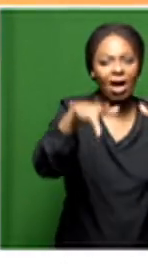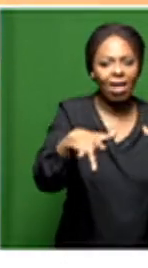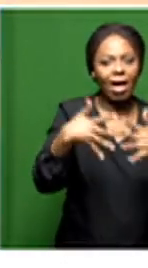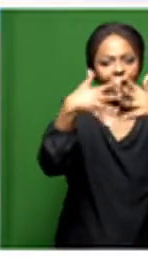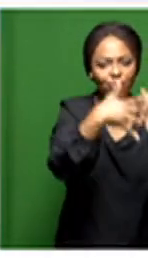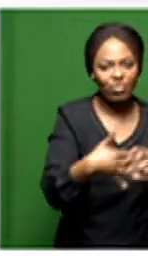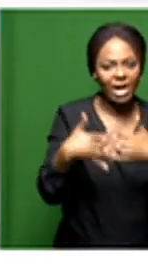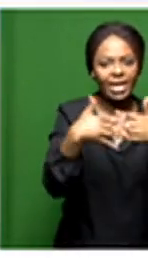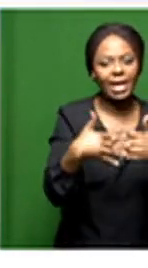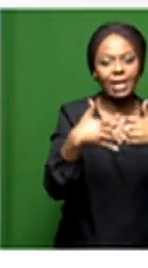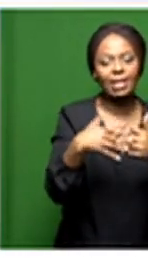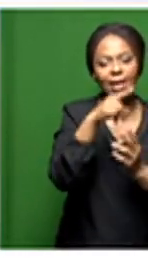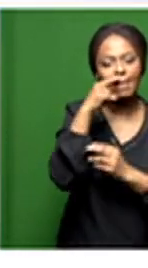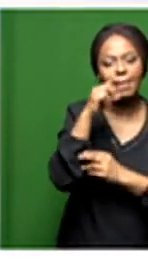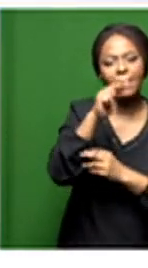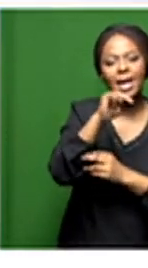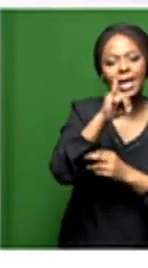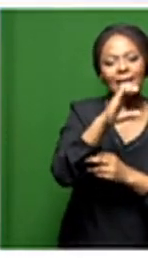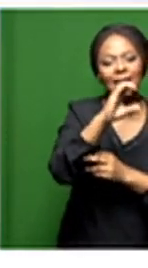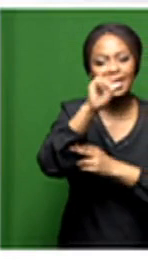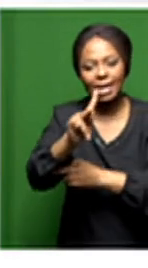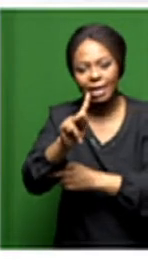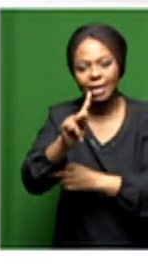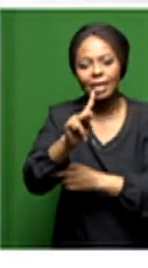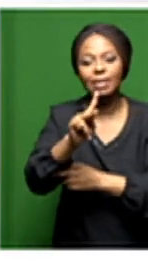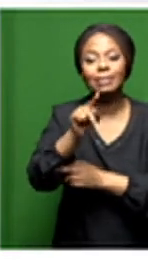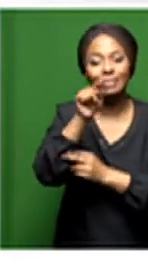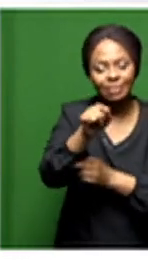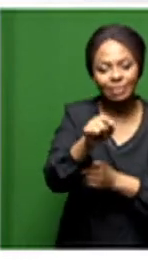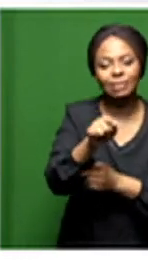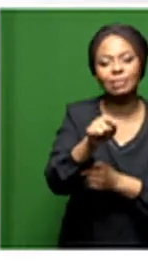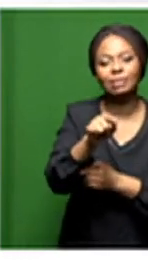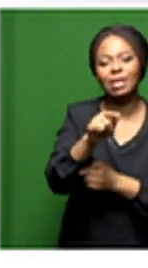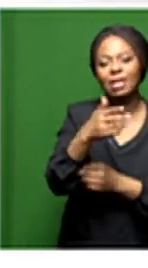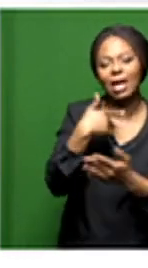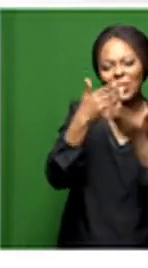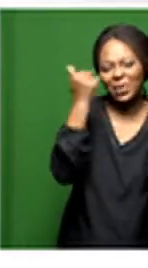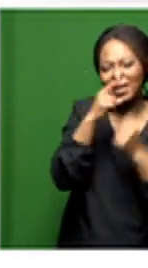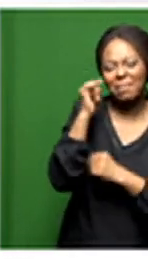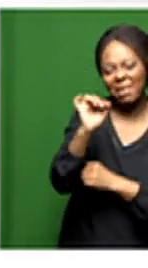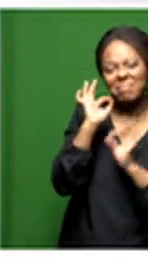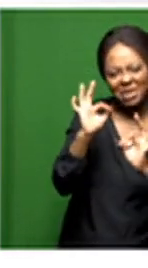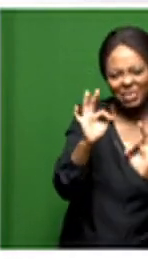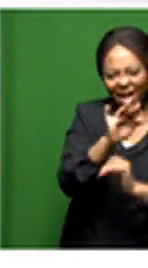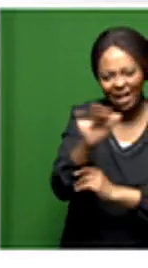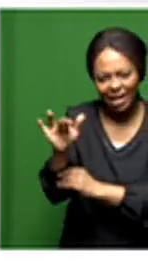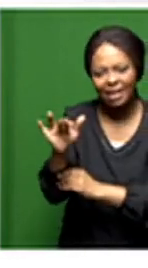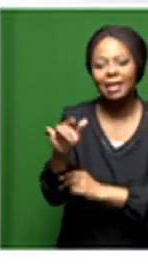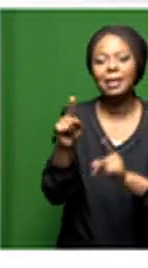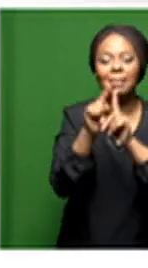I'm to say his name correctly, Nick Bujetic. I stand to be corrected. And I follow